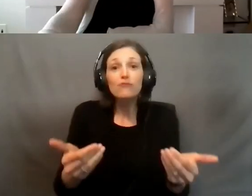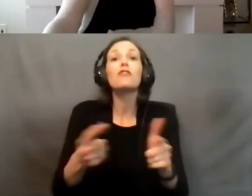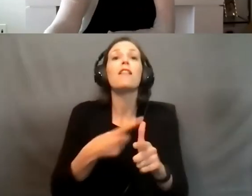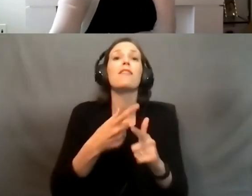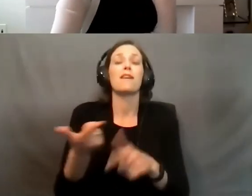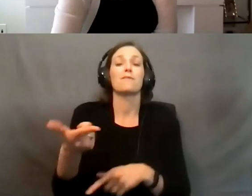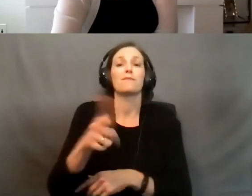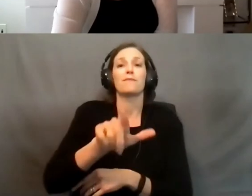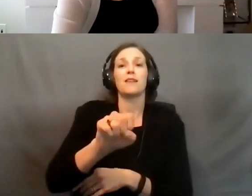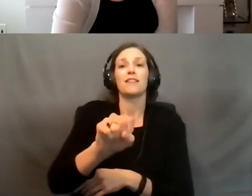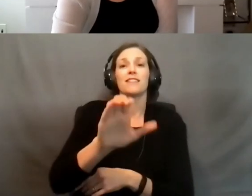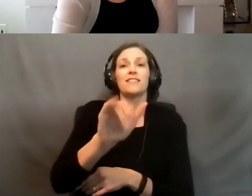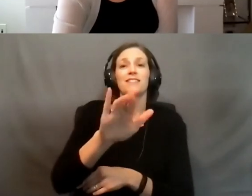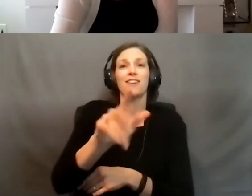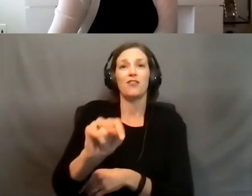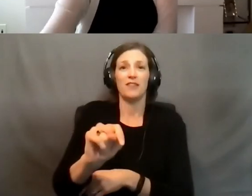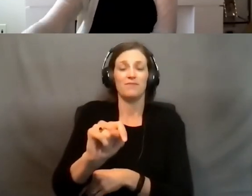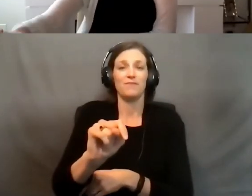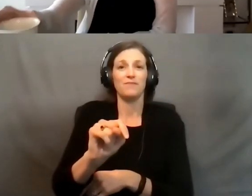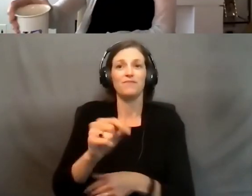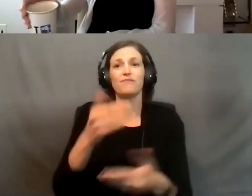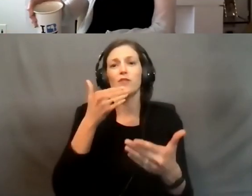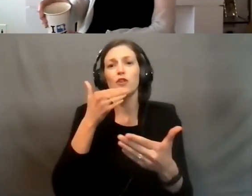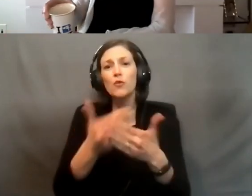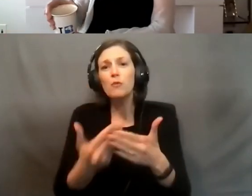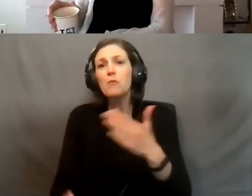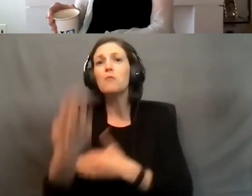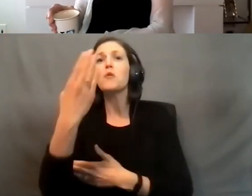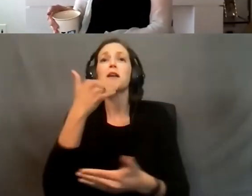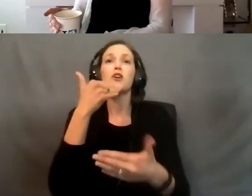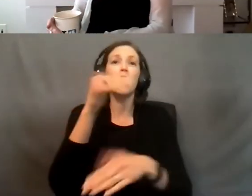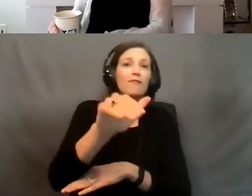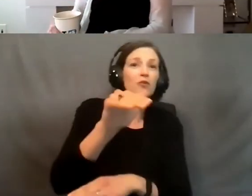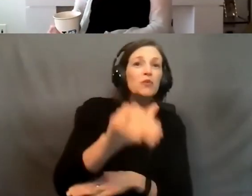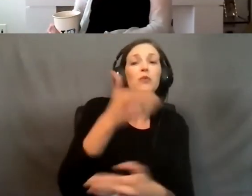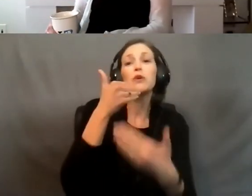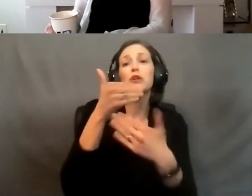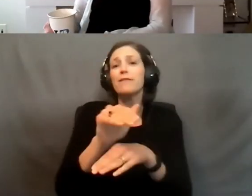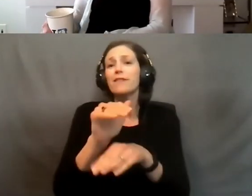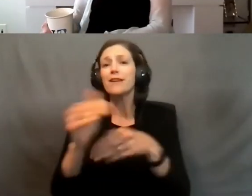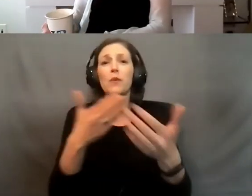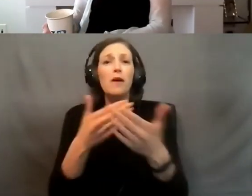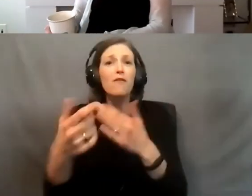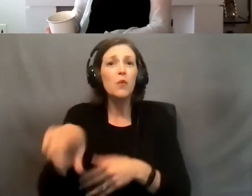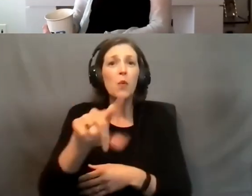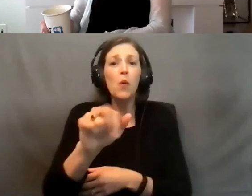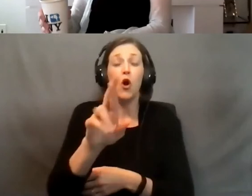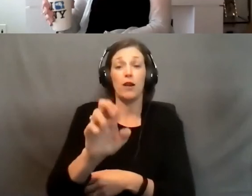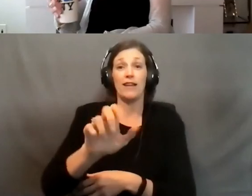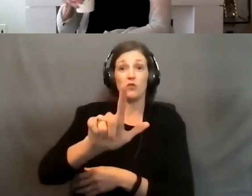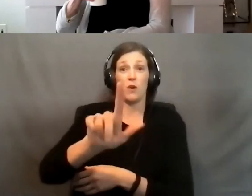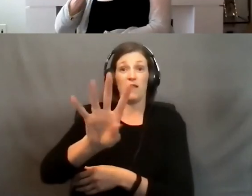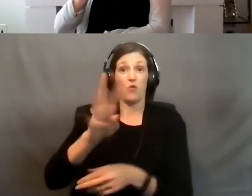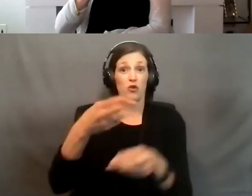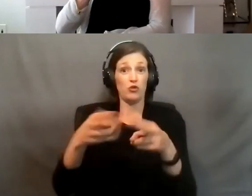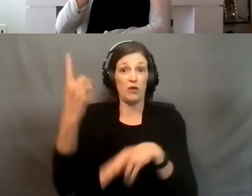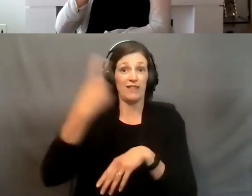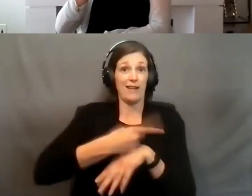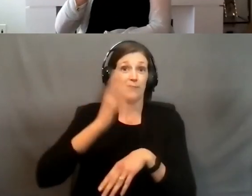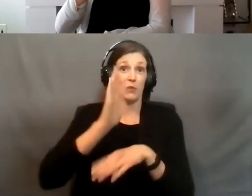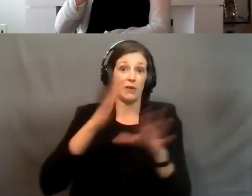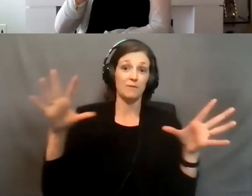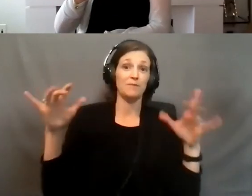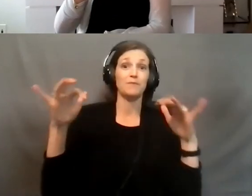Good morning, good afternoon, good evening, wherever you are. Thank you for joining us. In 24 short days, we'll be convening virtually